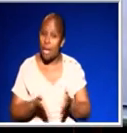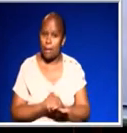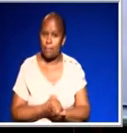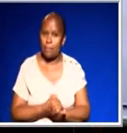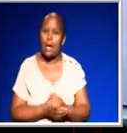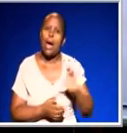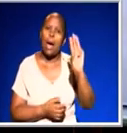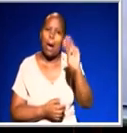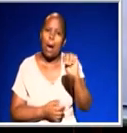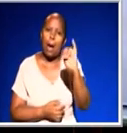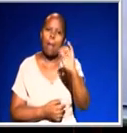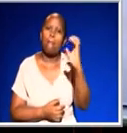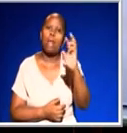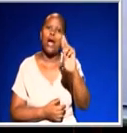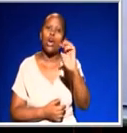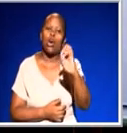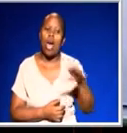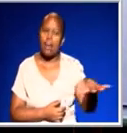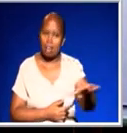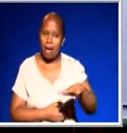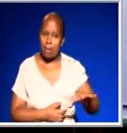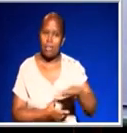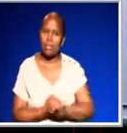the microenvironment.